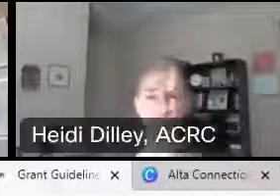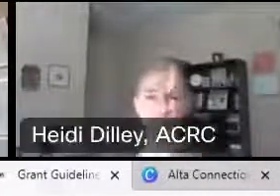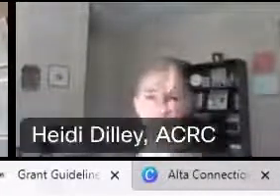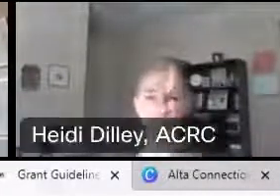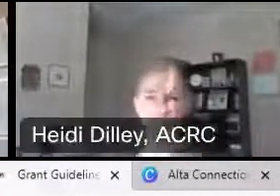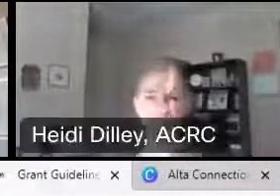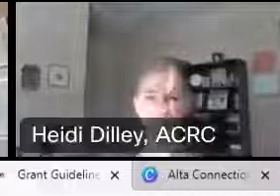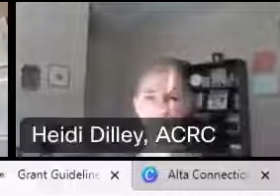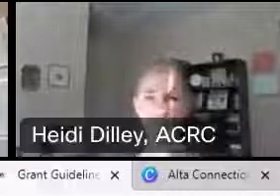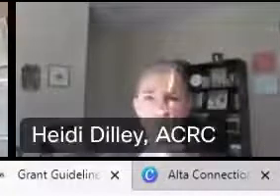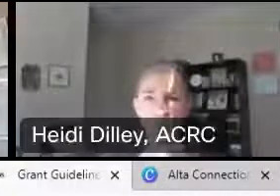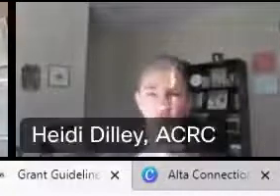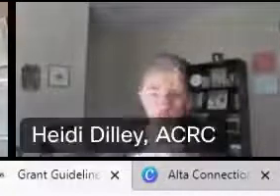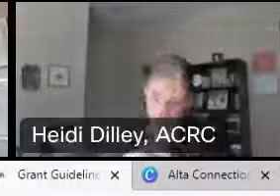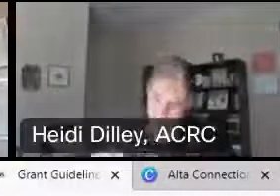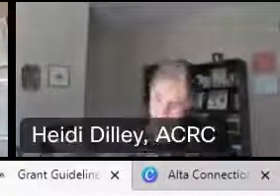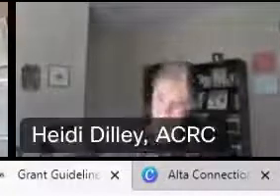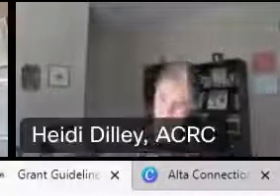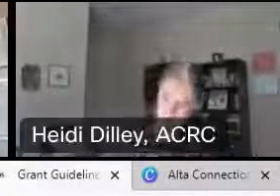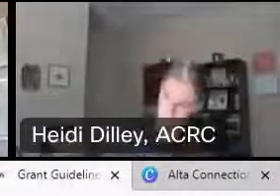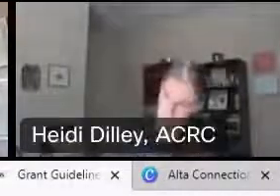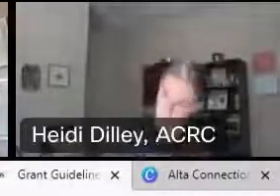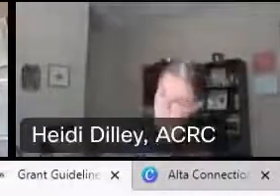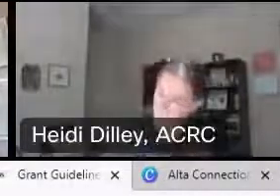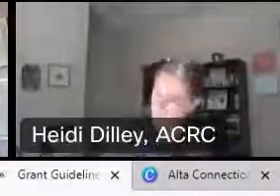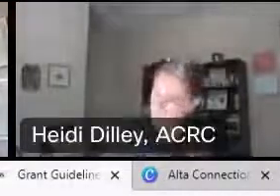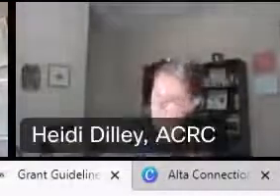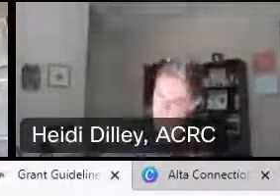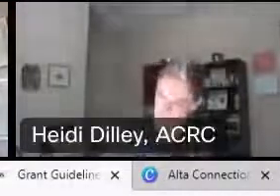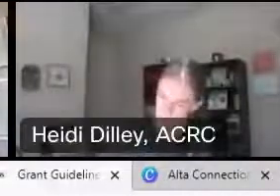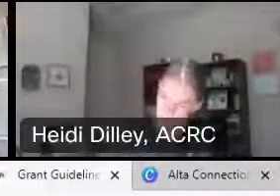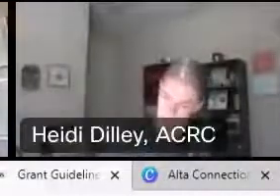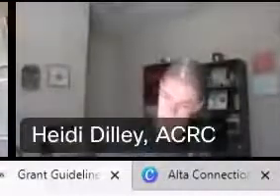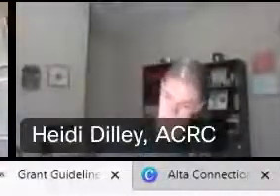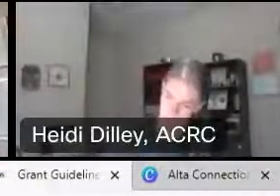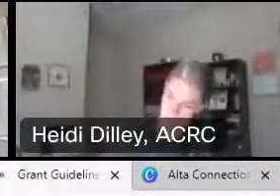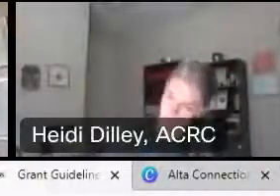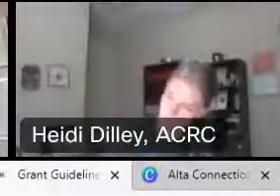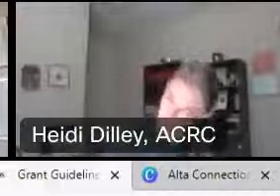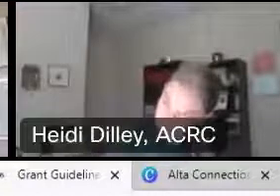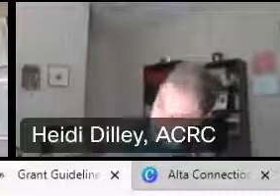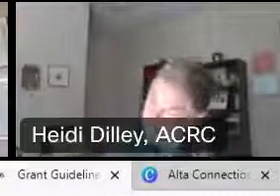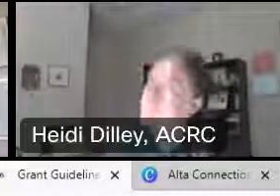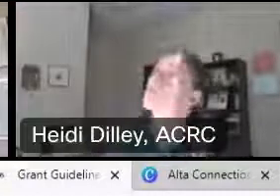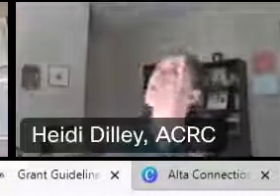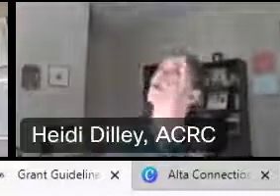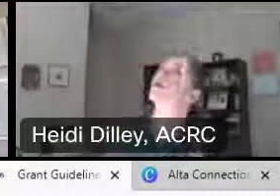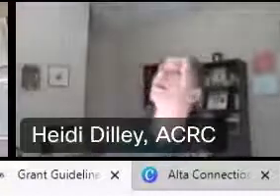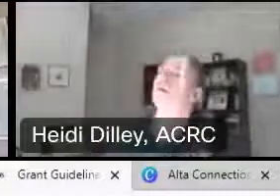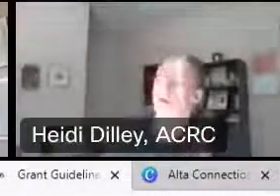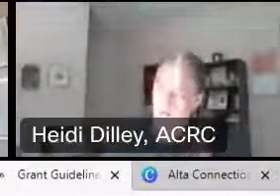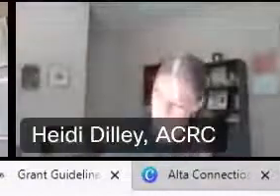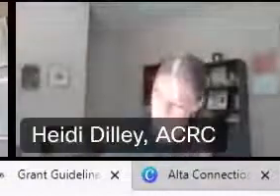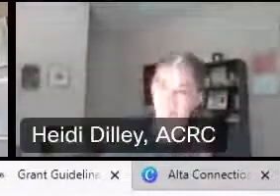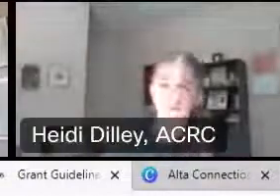this is and then also give you an example kind of what we're doing. So take it away, Helen. All right. Can